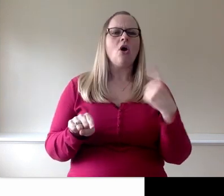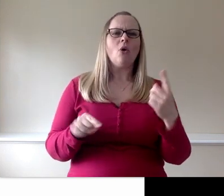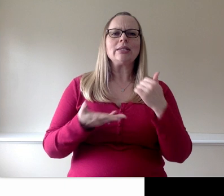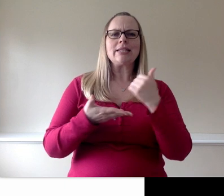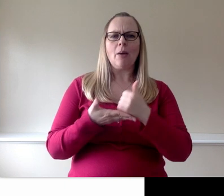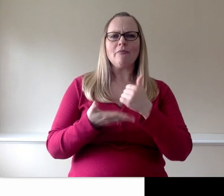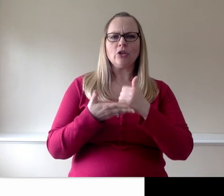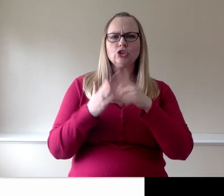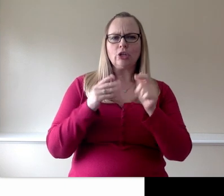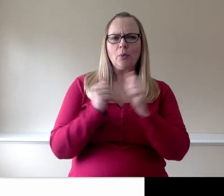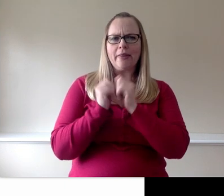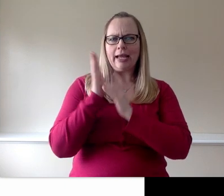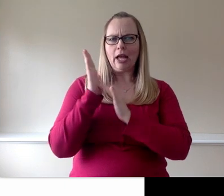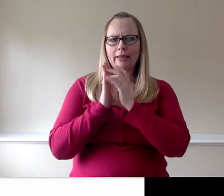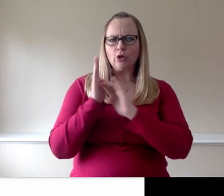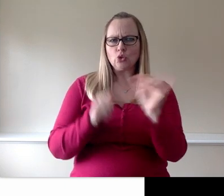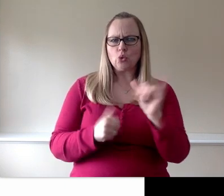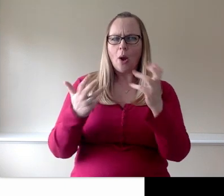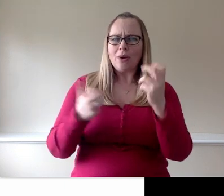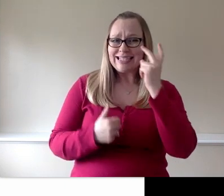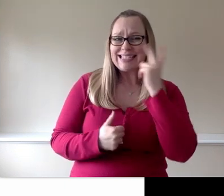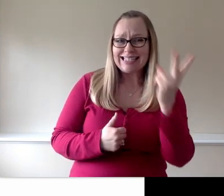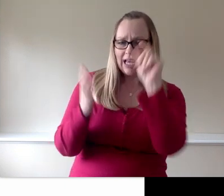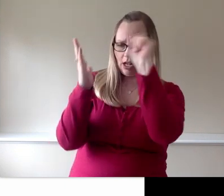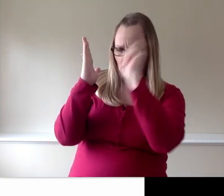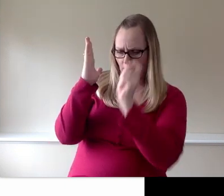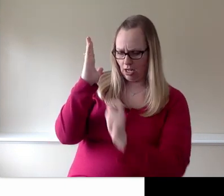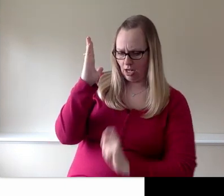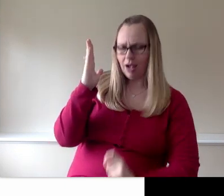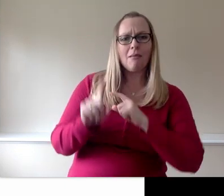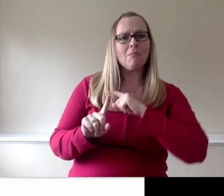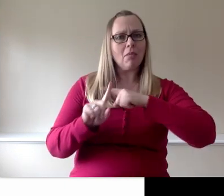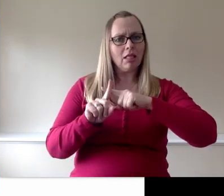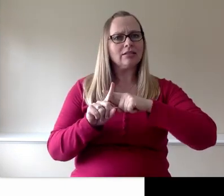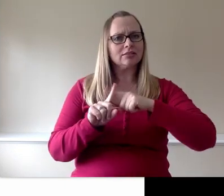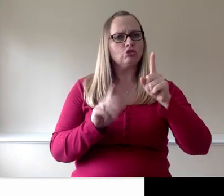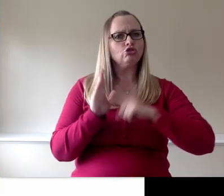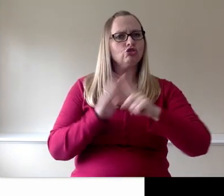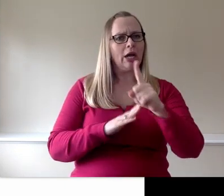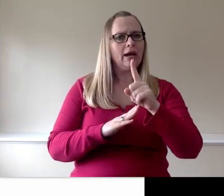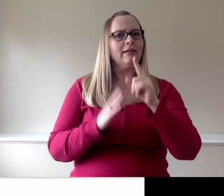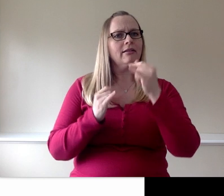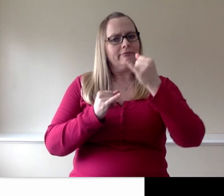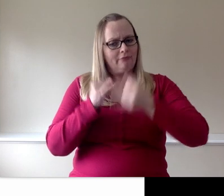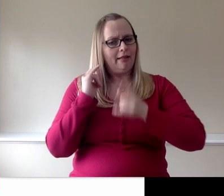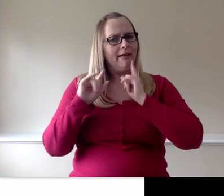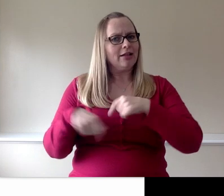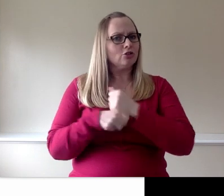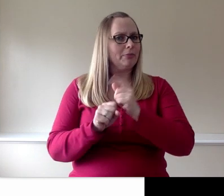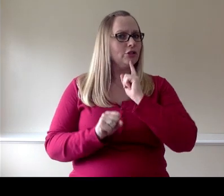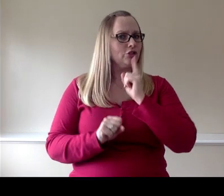with a calculator. I want to see your work, but you can always check your final answer with a calculator just to make sure.